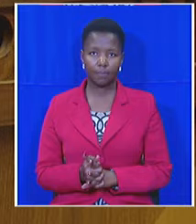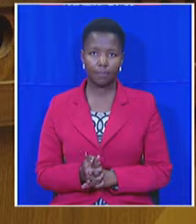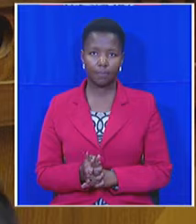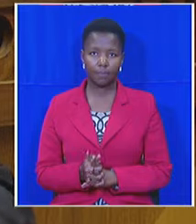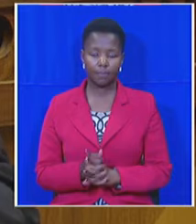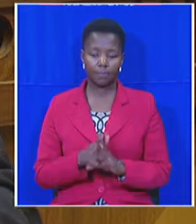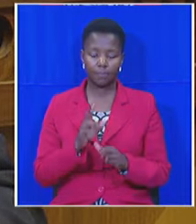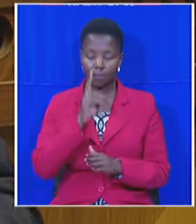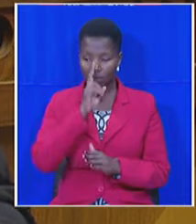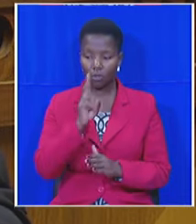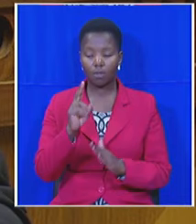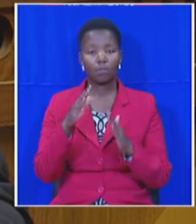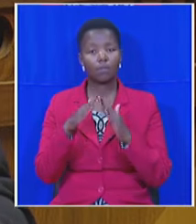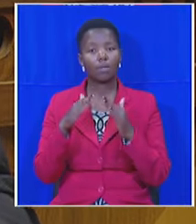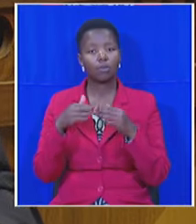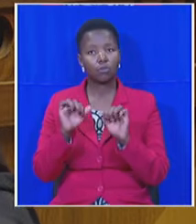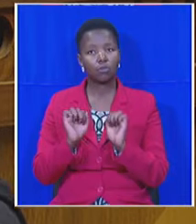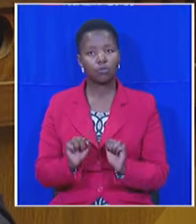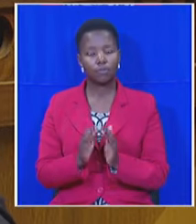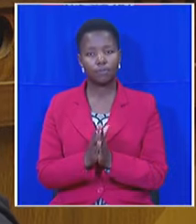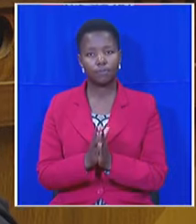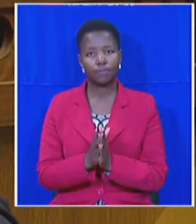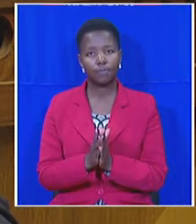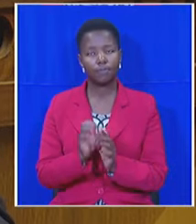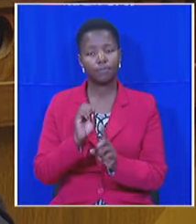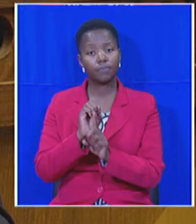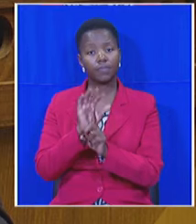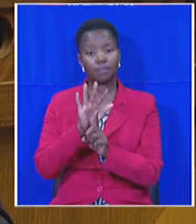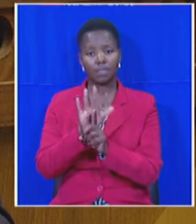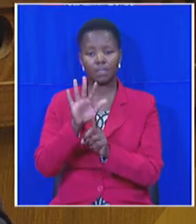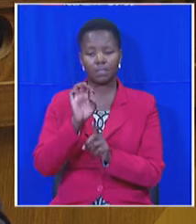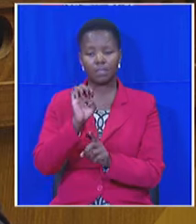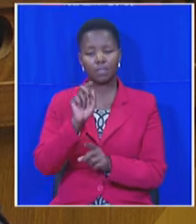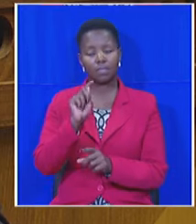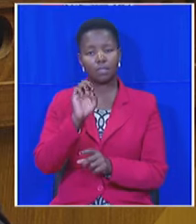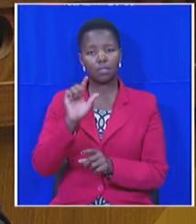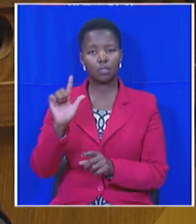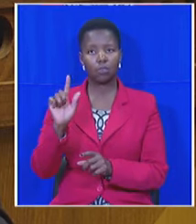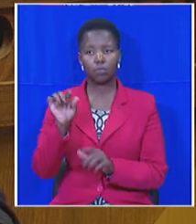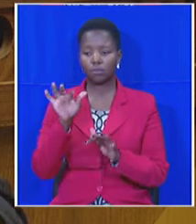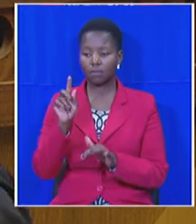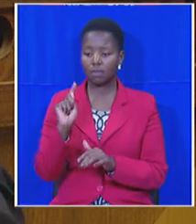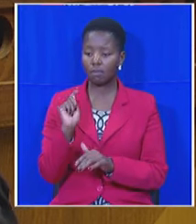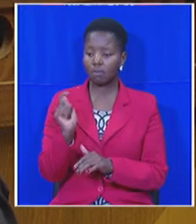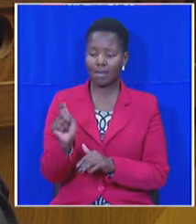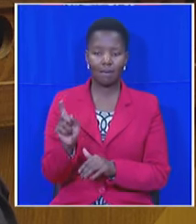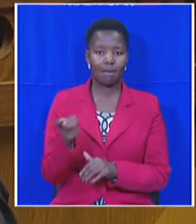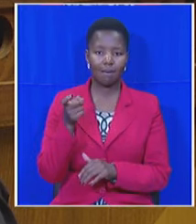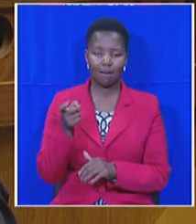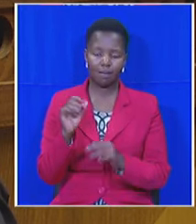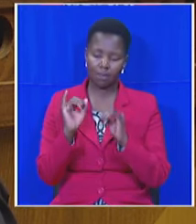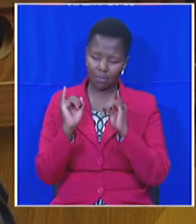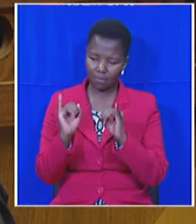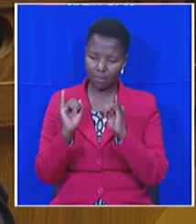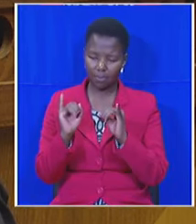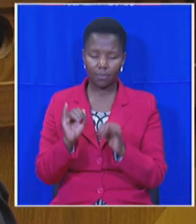Honourable House Chair, the impact of e-tolls on road users that cannot afford is shocking. E-tolling